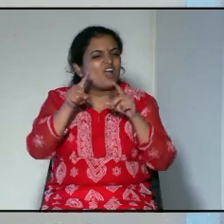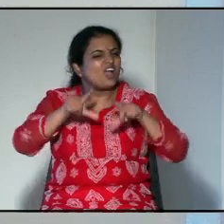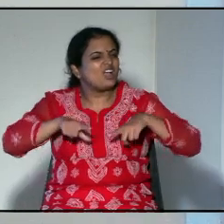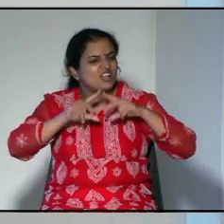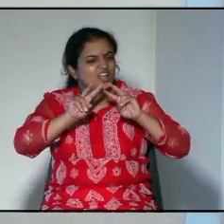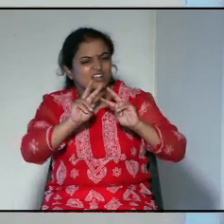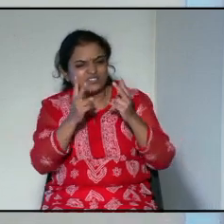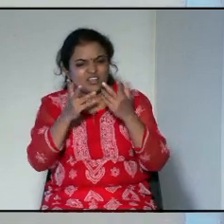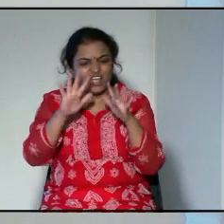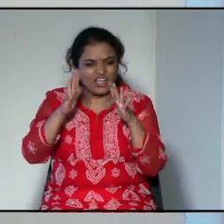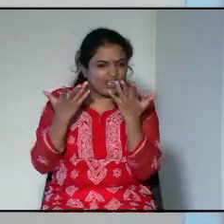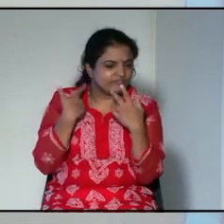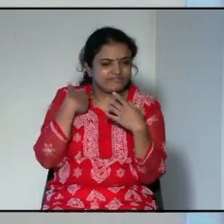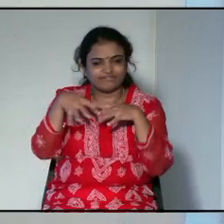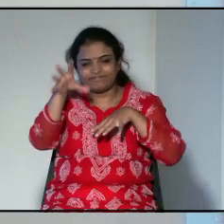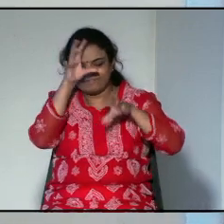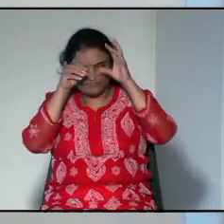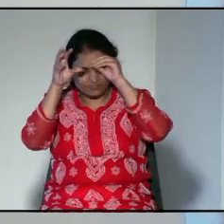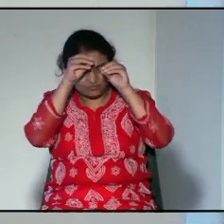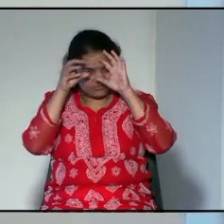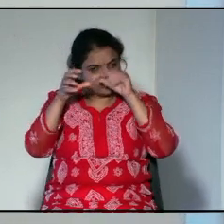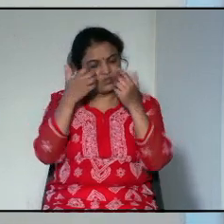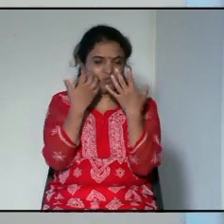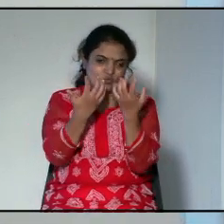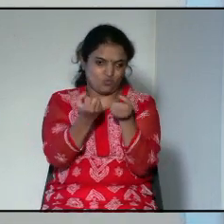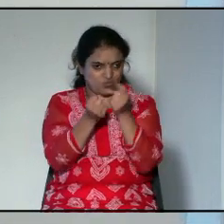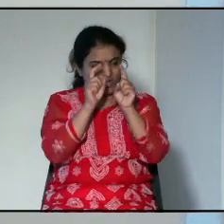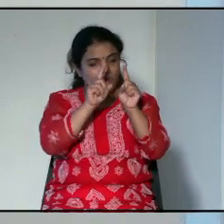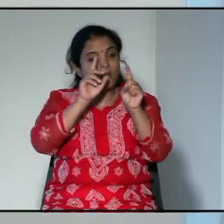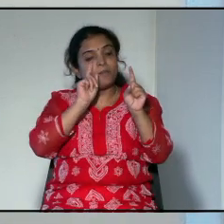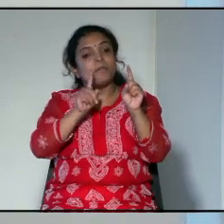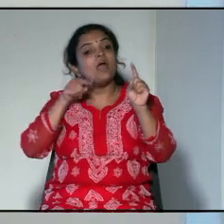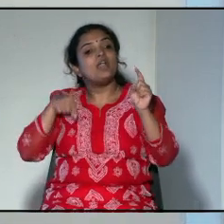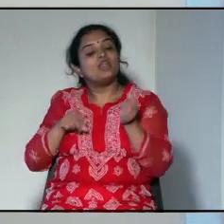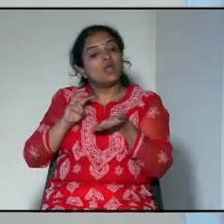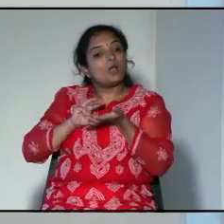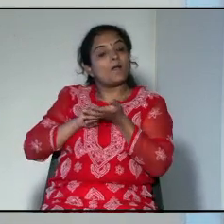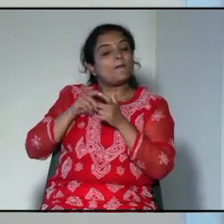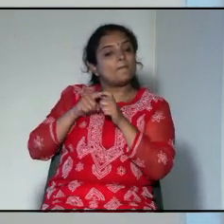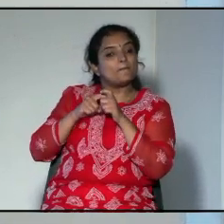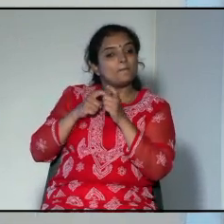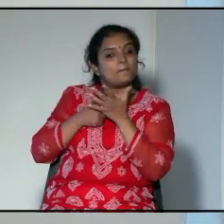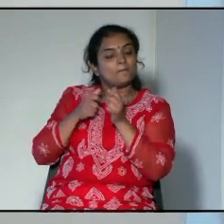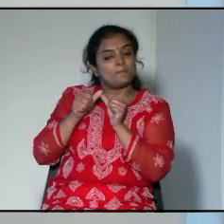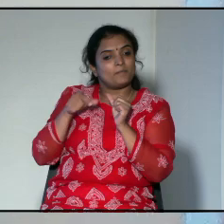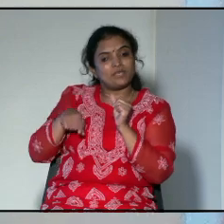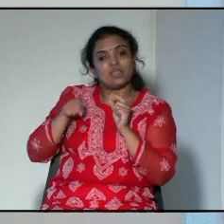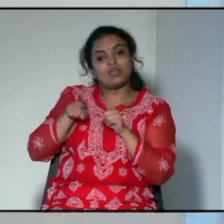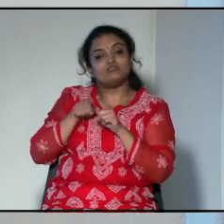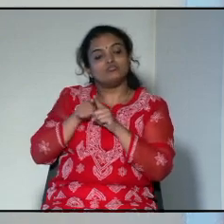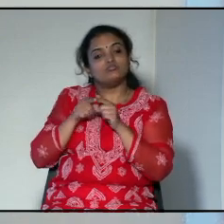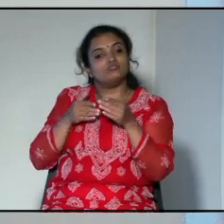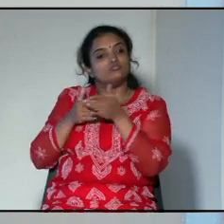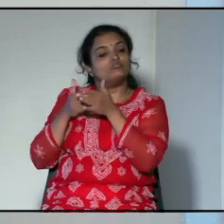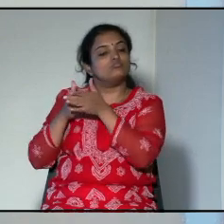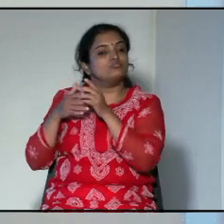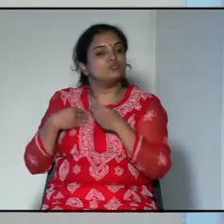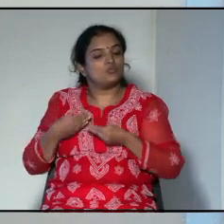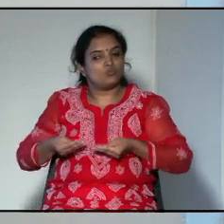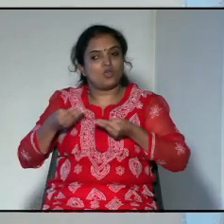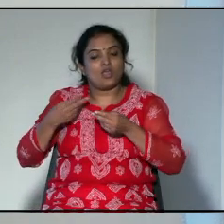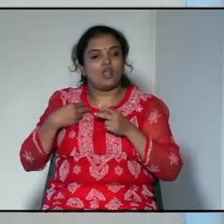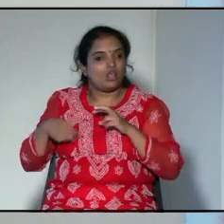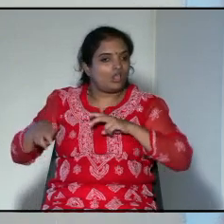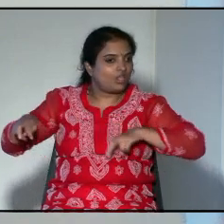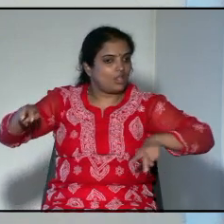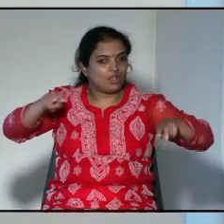in turn, took on the daunting role of an artist-cum-anthropologist, rising to the challenge of the stupendous fieldwork that lay